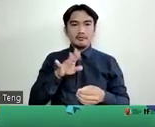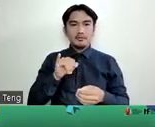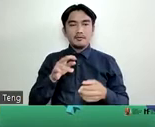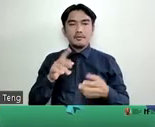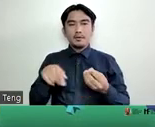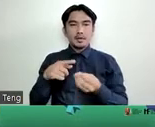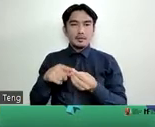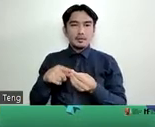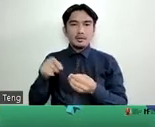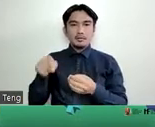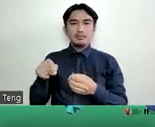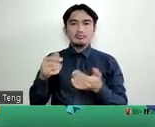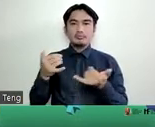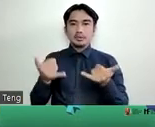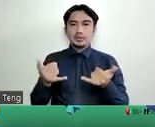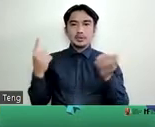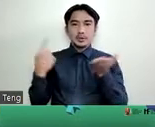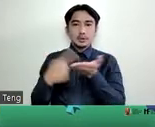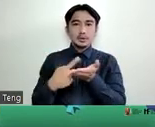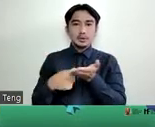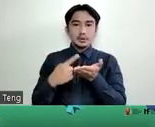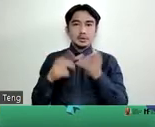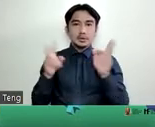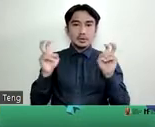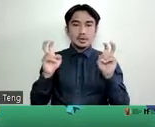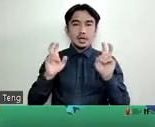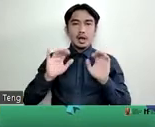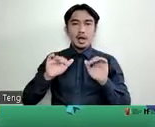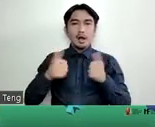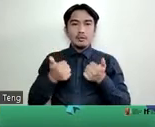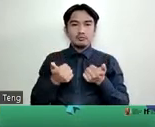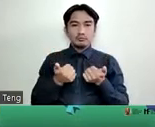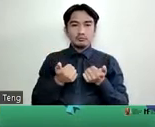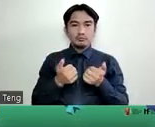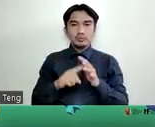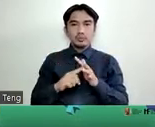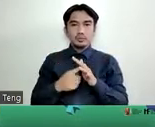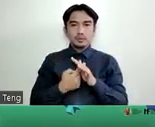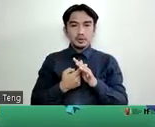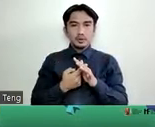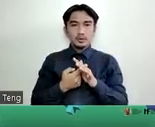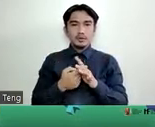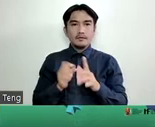today is really about how to start a social enterprise